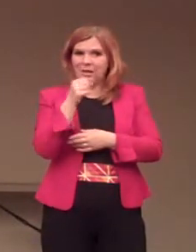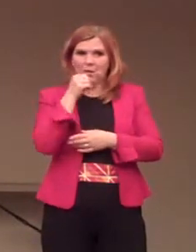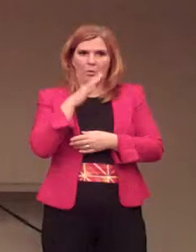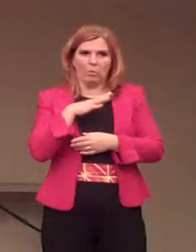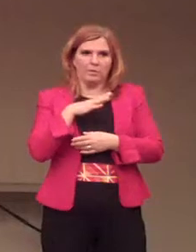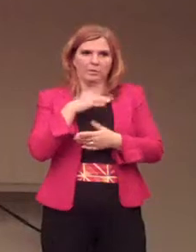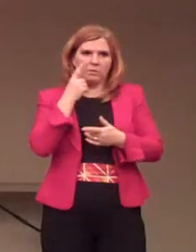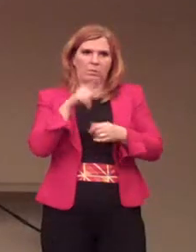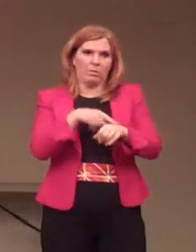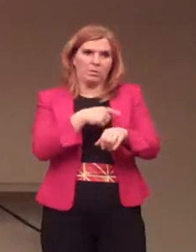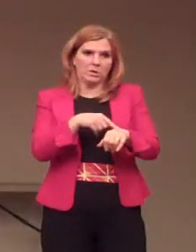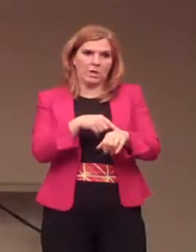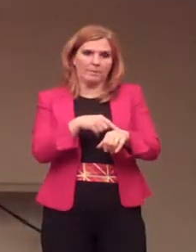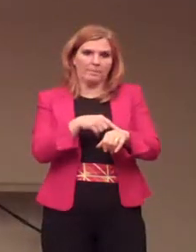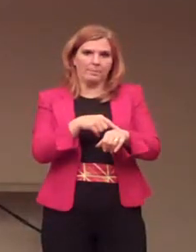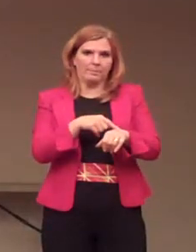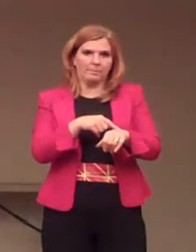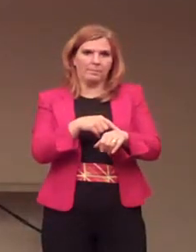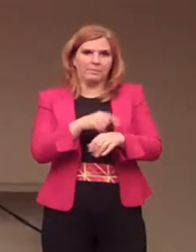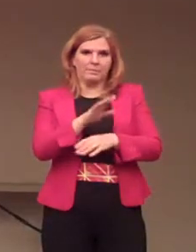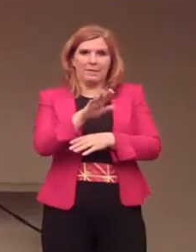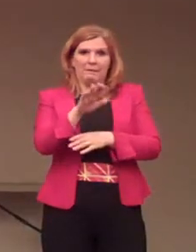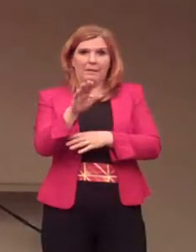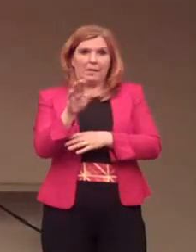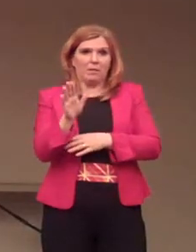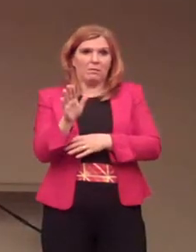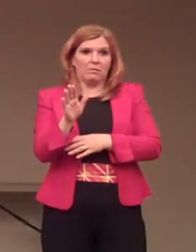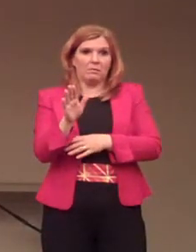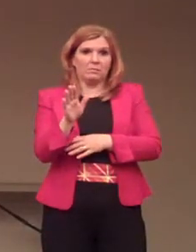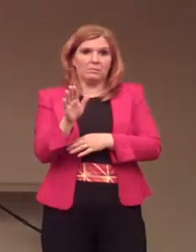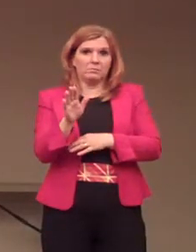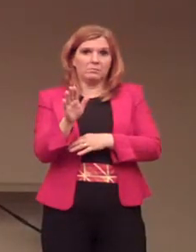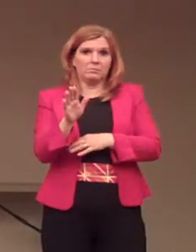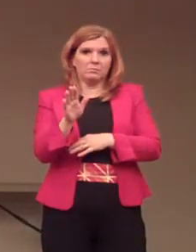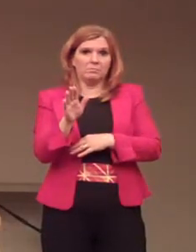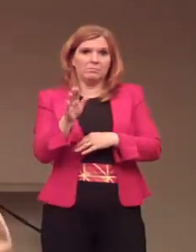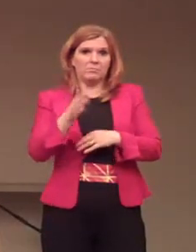of the opposite sex for a while. They're